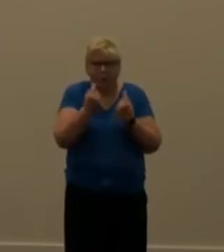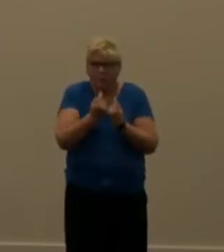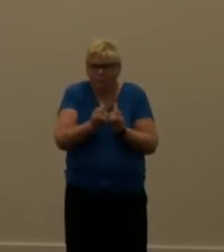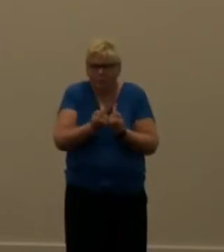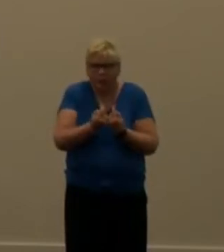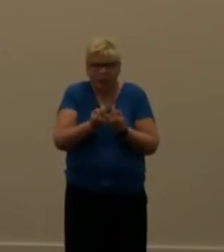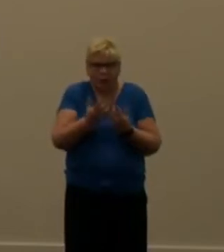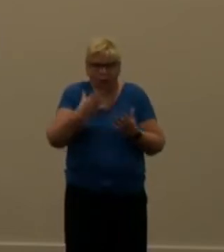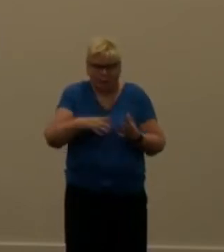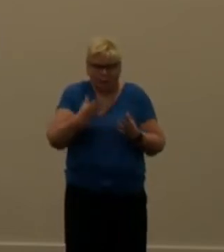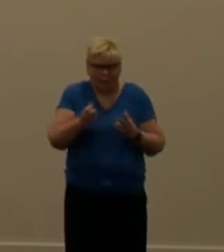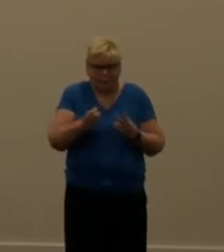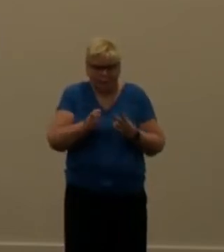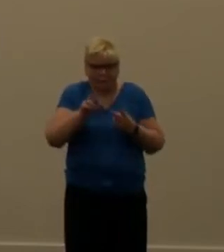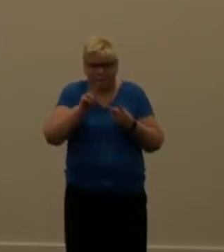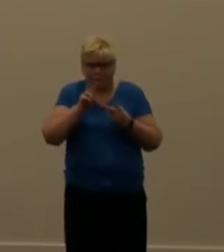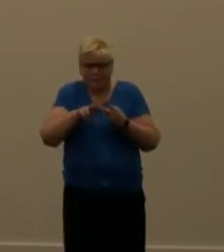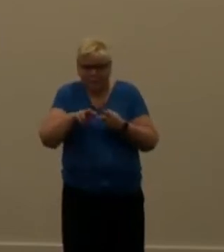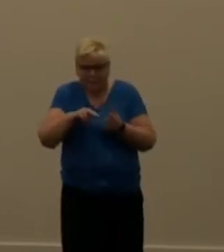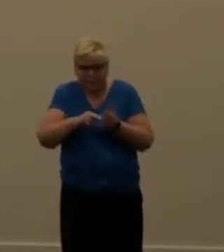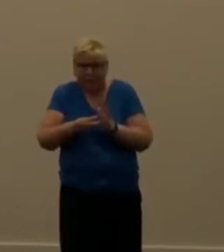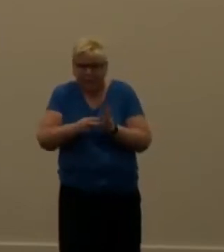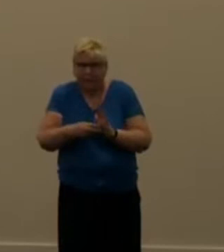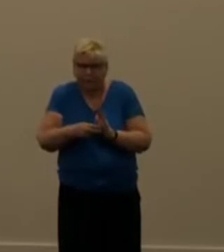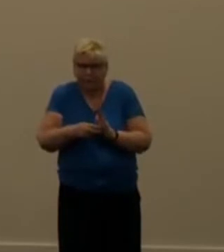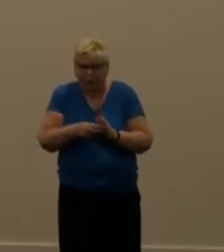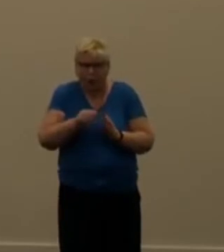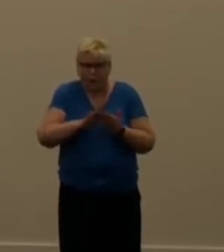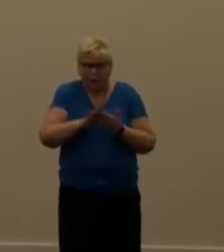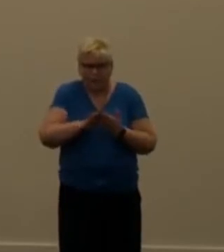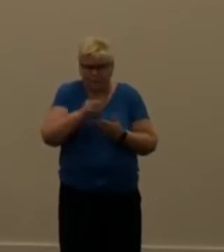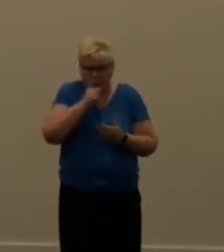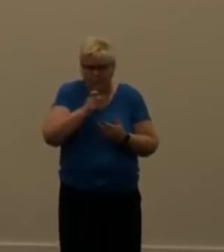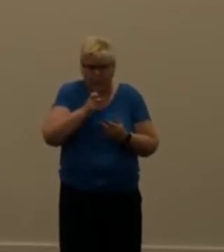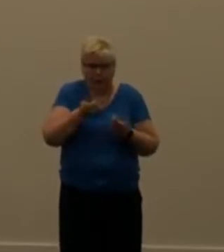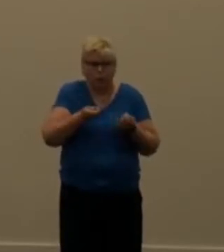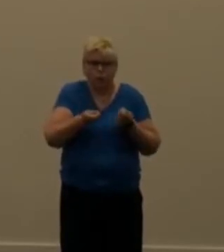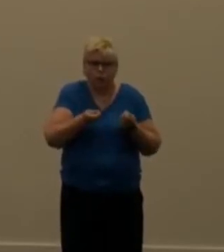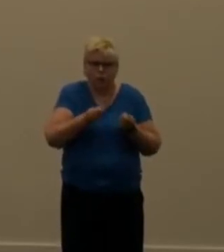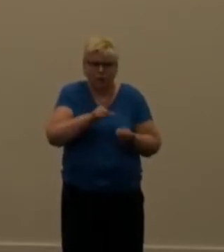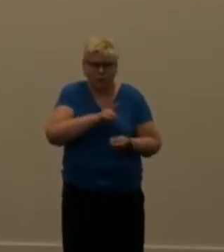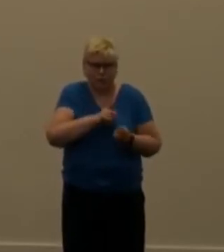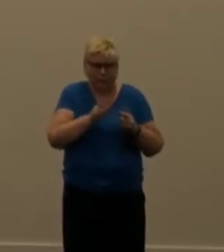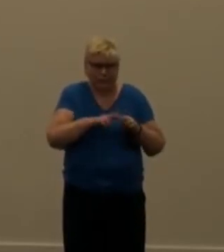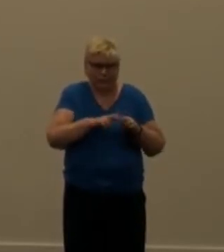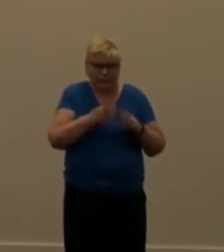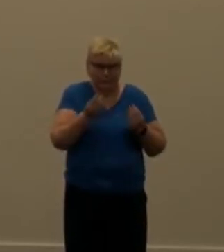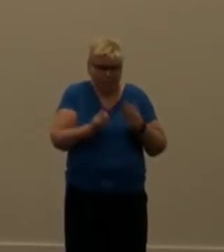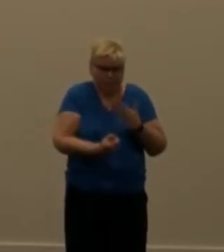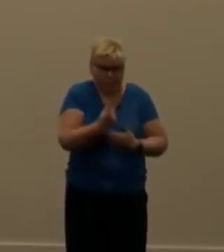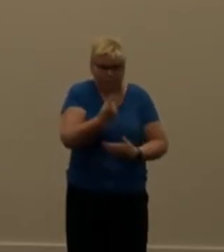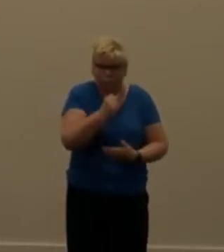some fallback things that you can implement in order for, to control, because if something that was not